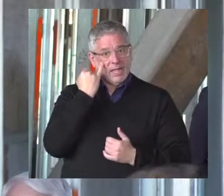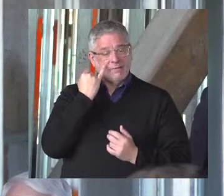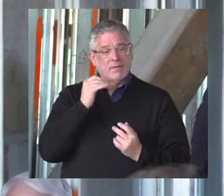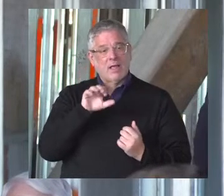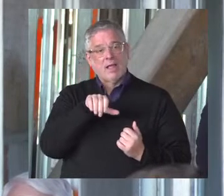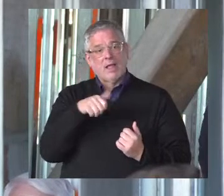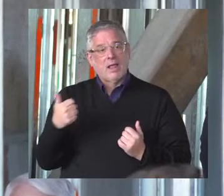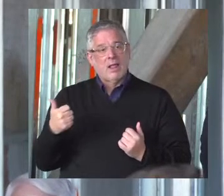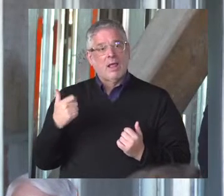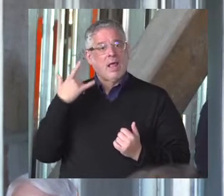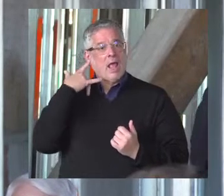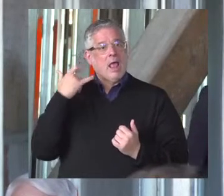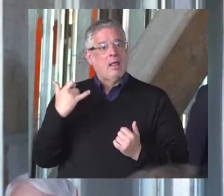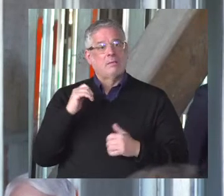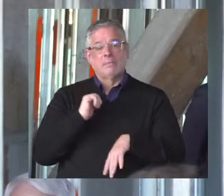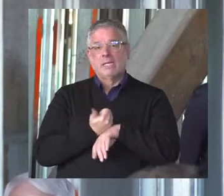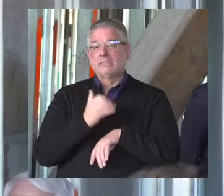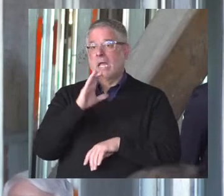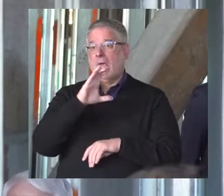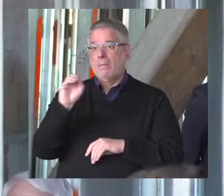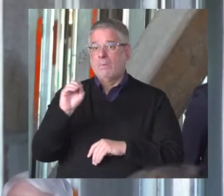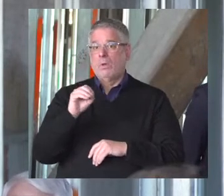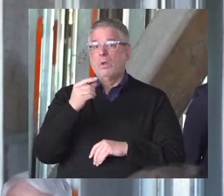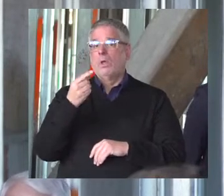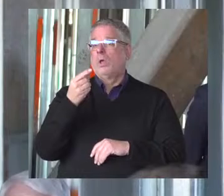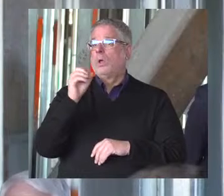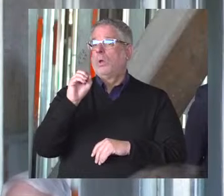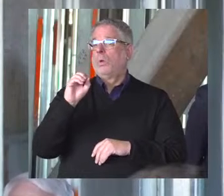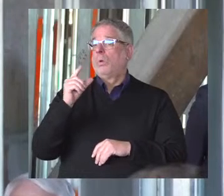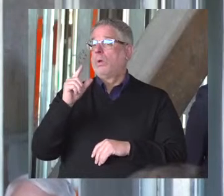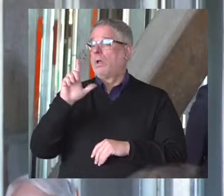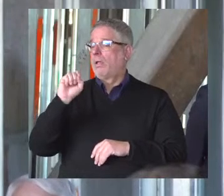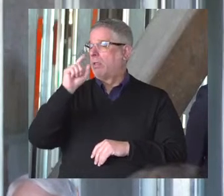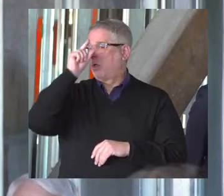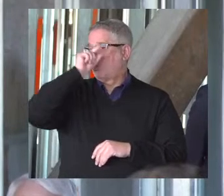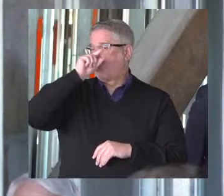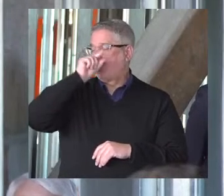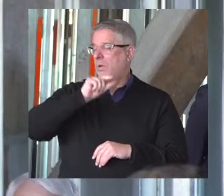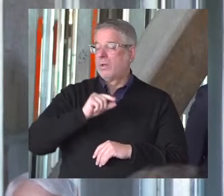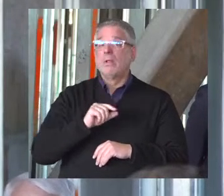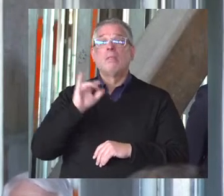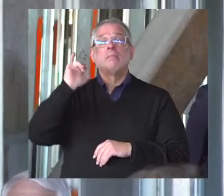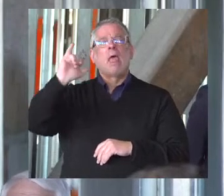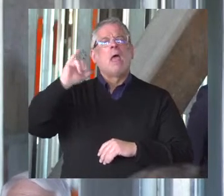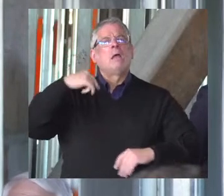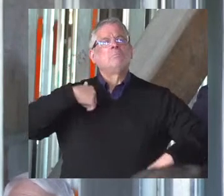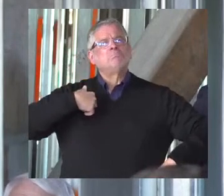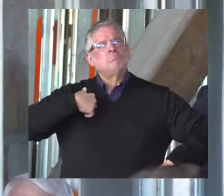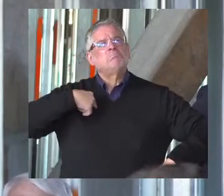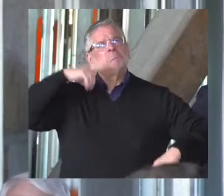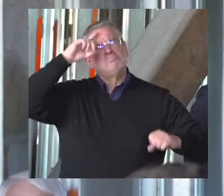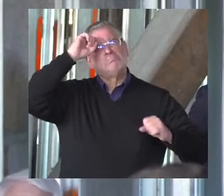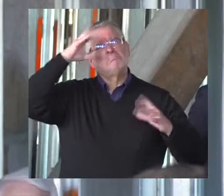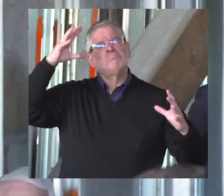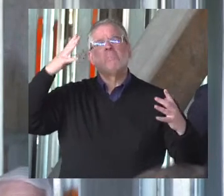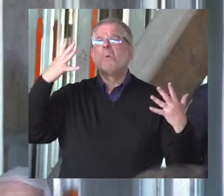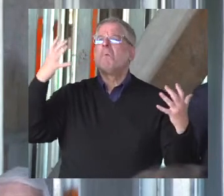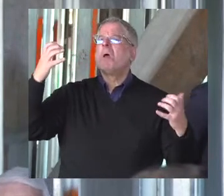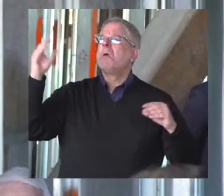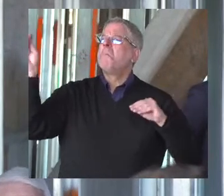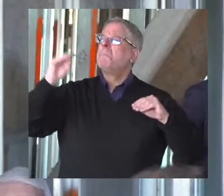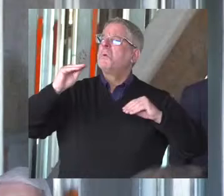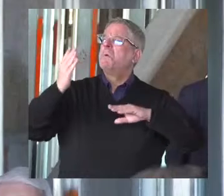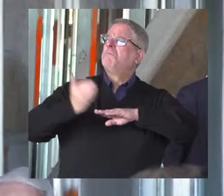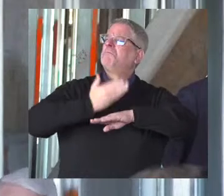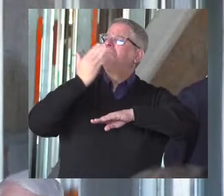another California-based company, Google, that had a vision to bring a few thousand people down here, that started to